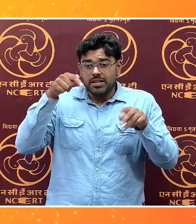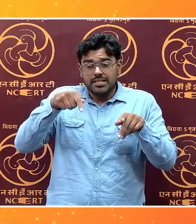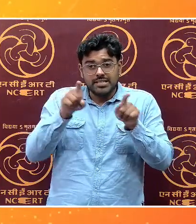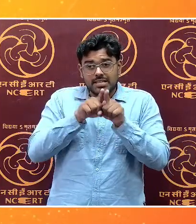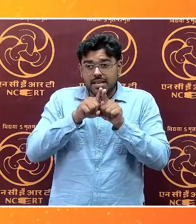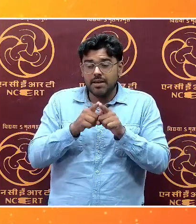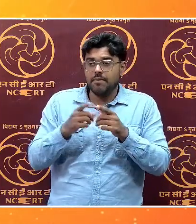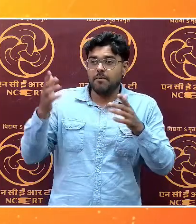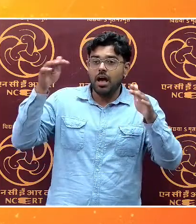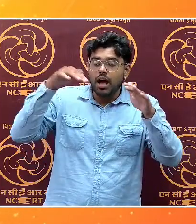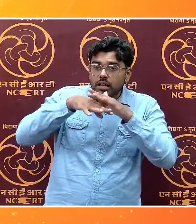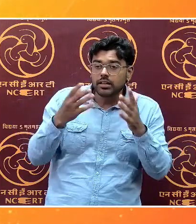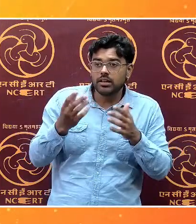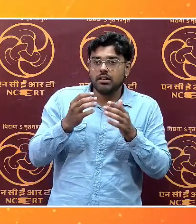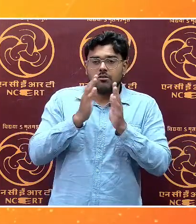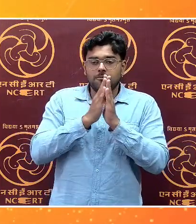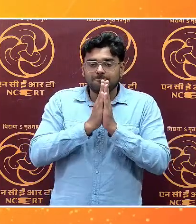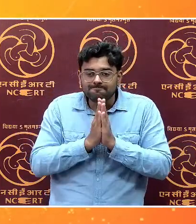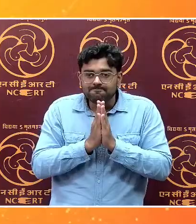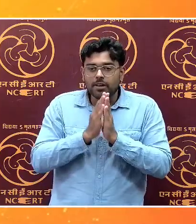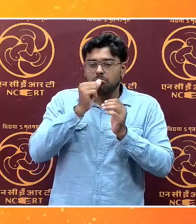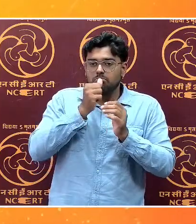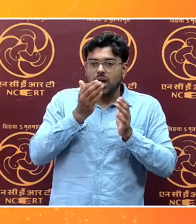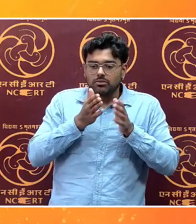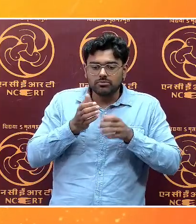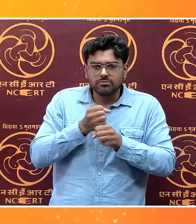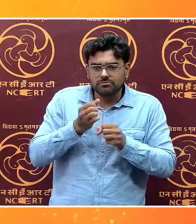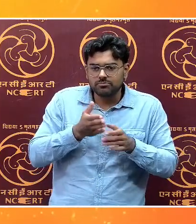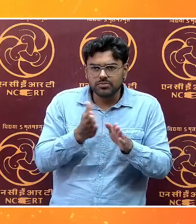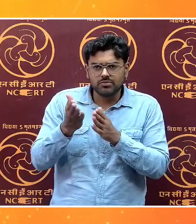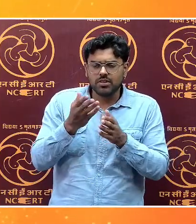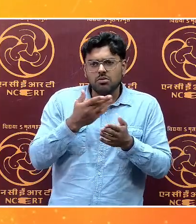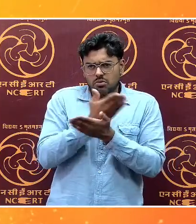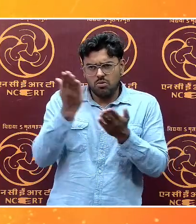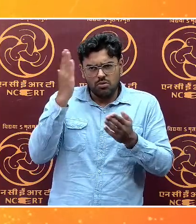Nasik. So, dear children, you must be knowing about Kumbh Mela because